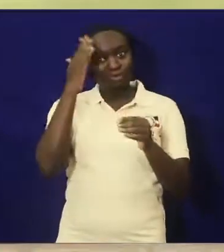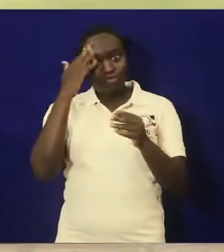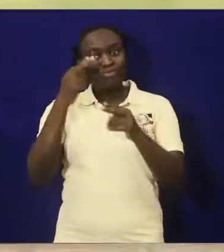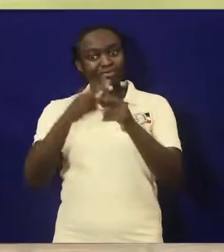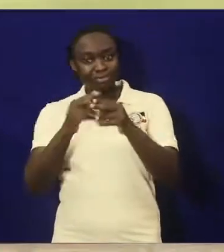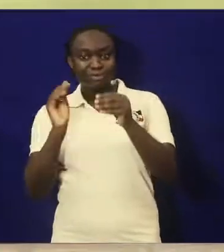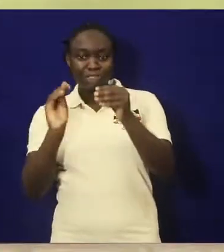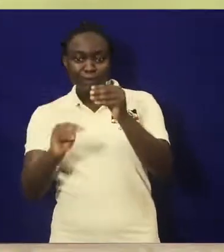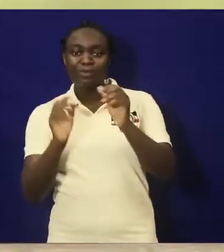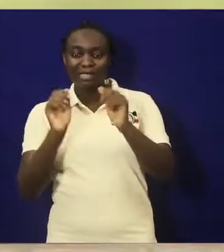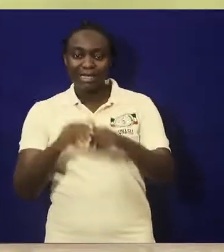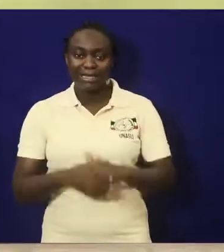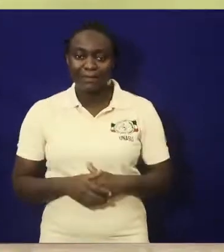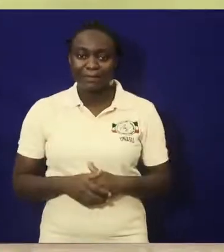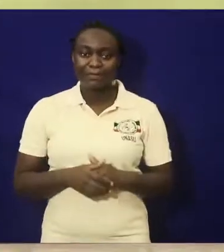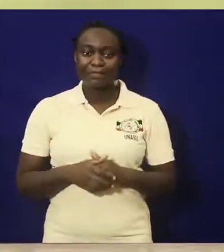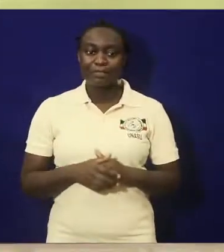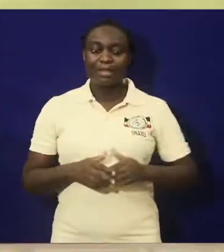So,